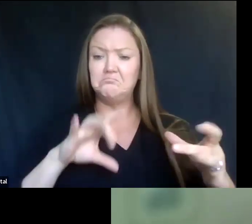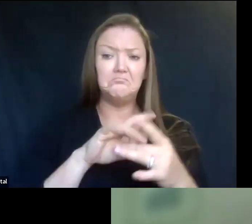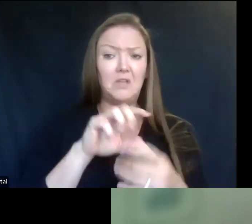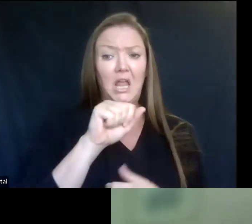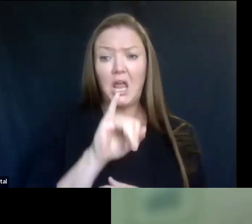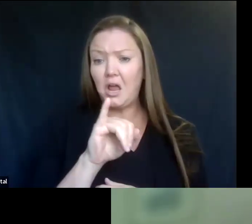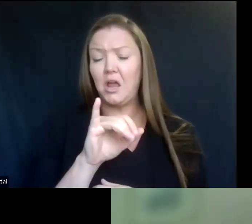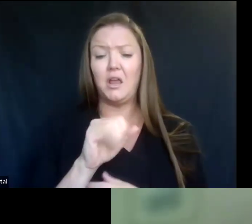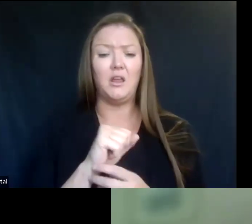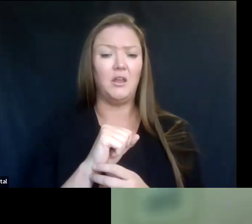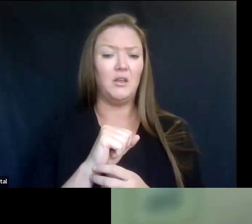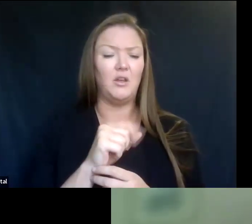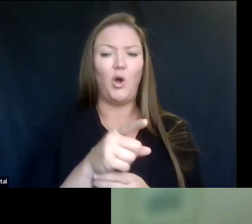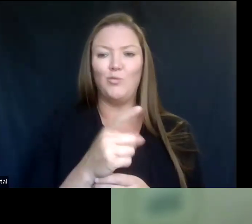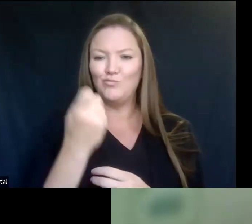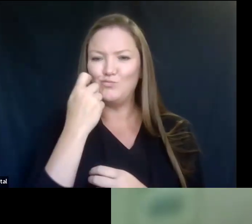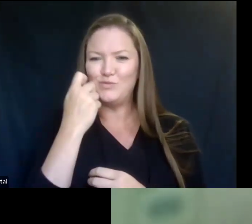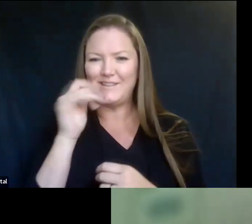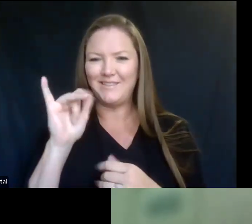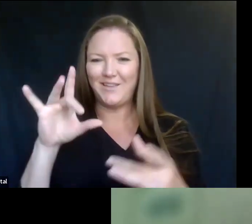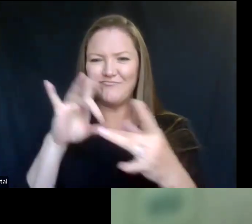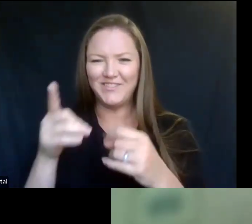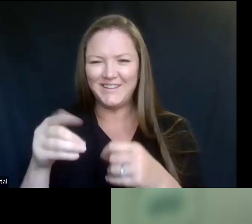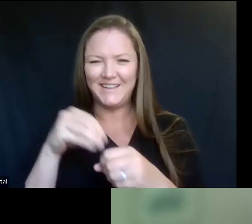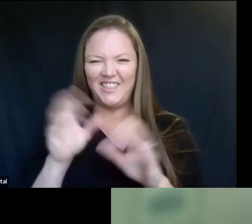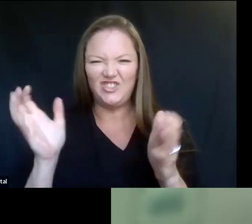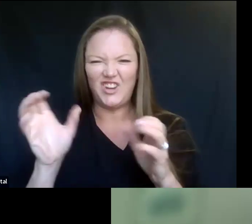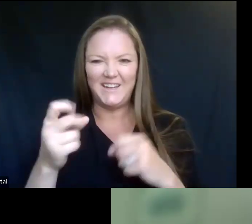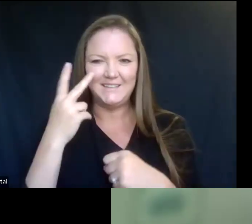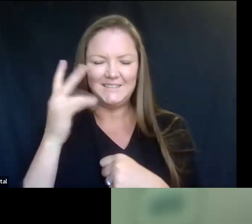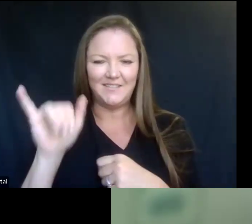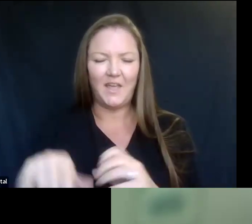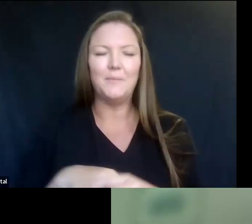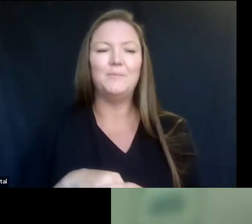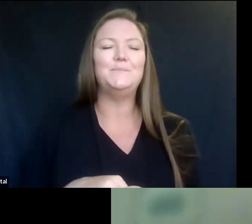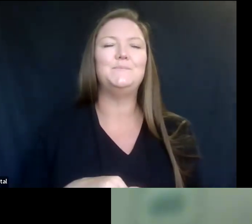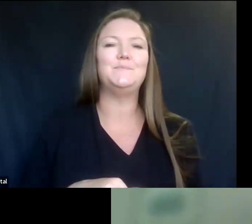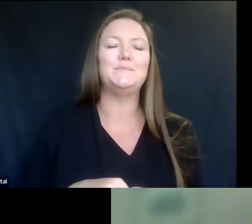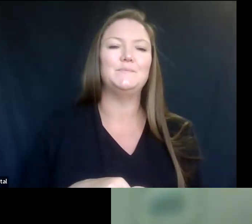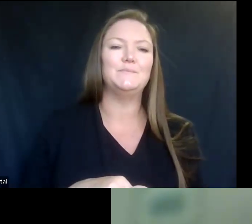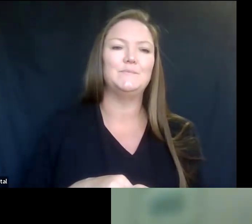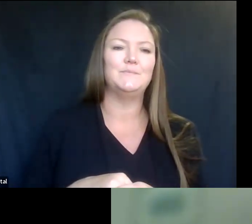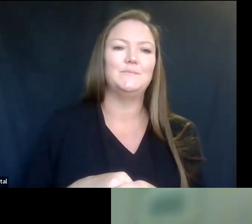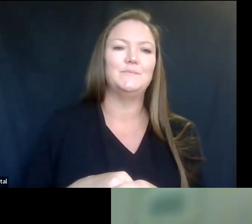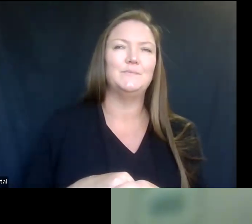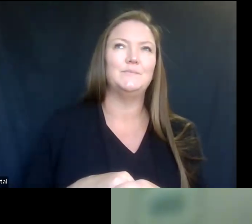responsibility. There you go. Okay, just drop the press release so you have a little bit more context. It can be around